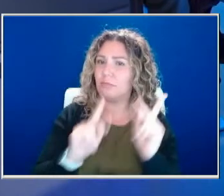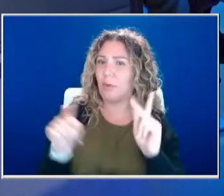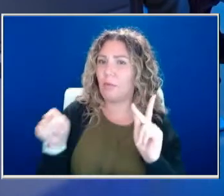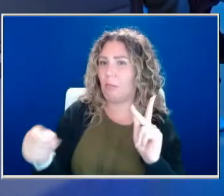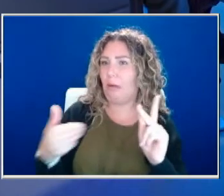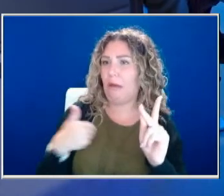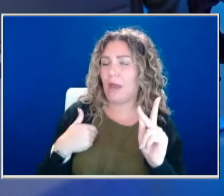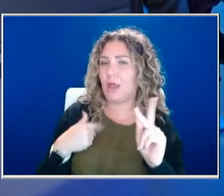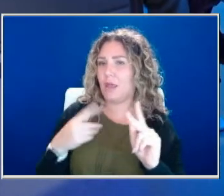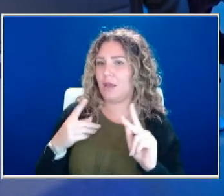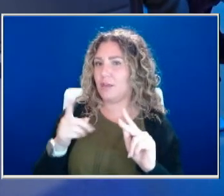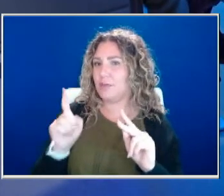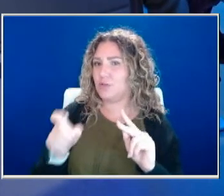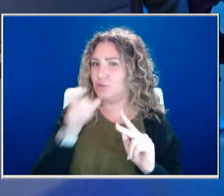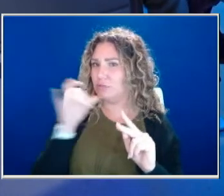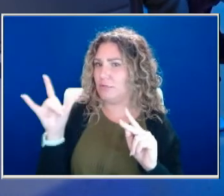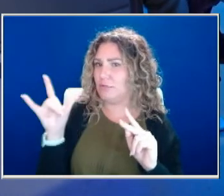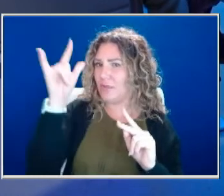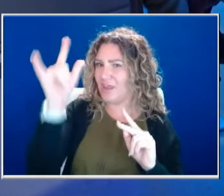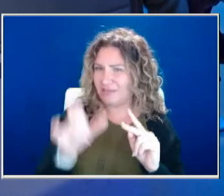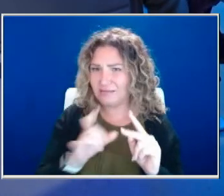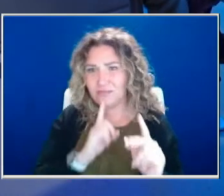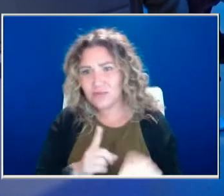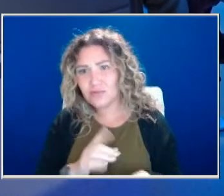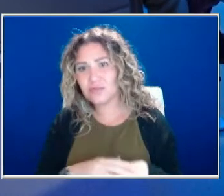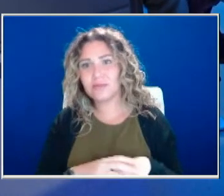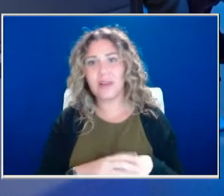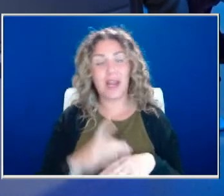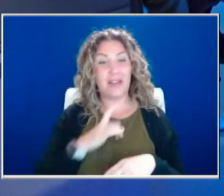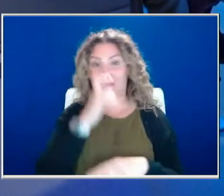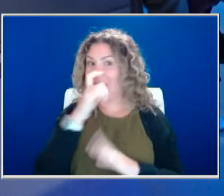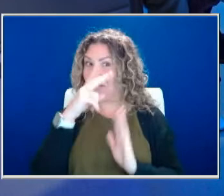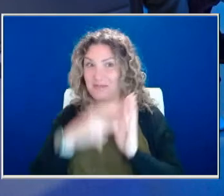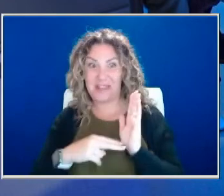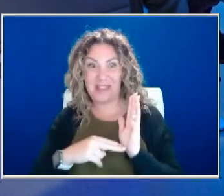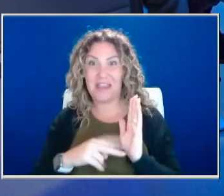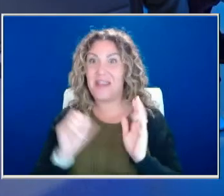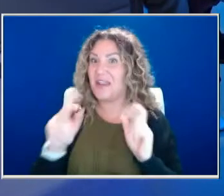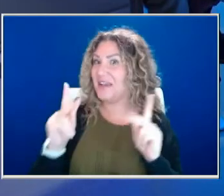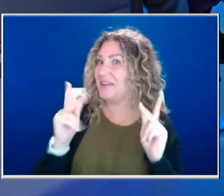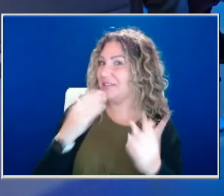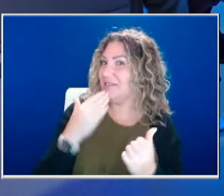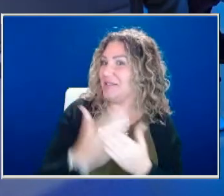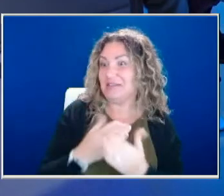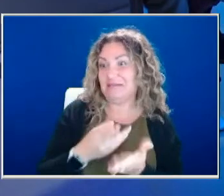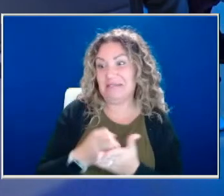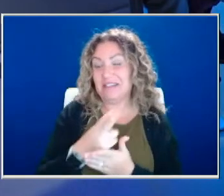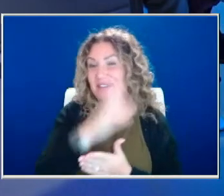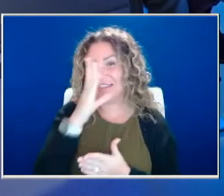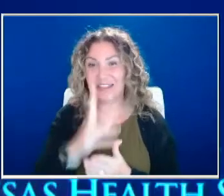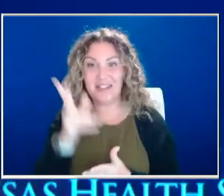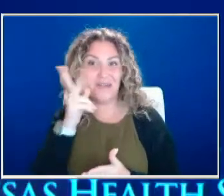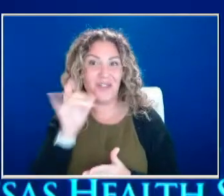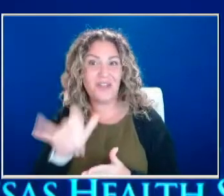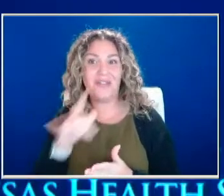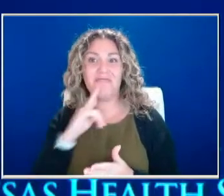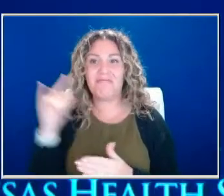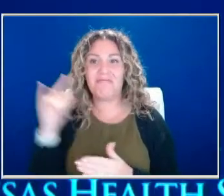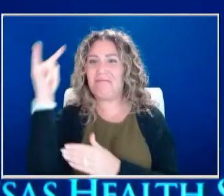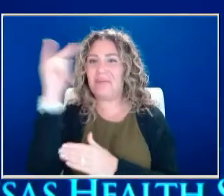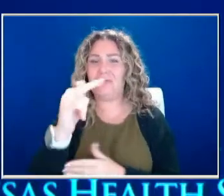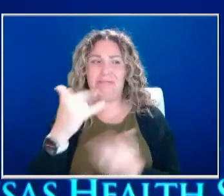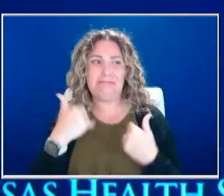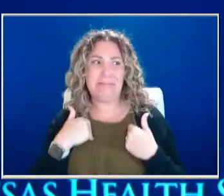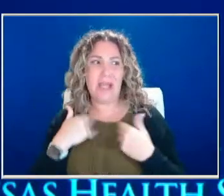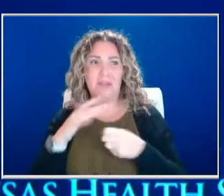Is that true? Is that something to be concerned about? I have not read that, no. Okay, good. I would say I've never heard that, and airplanes are pressurized nowadays, and